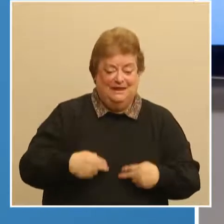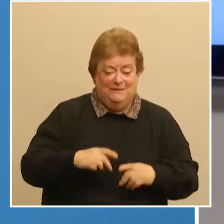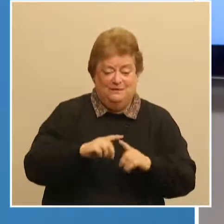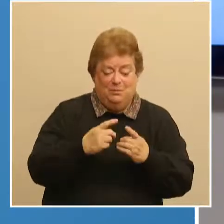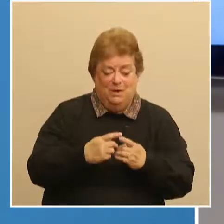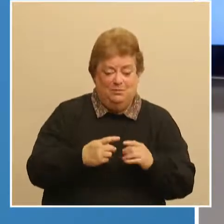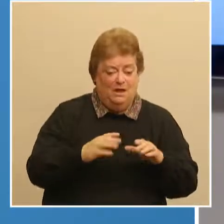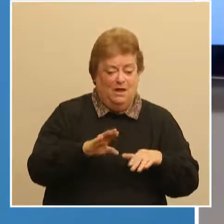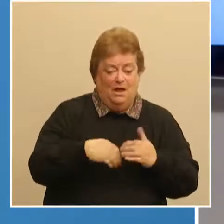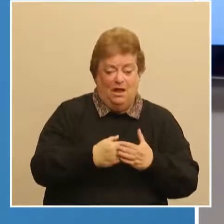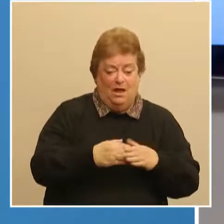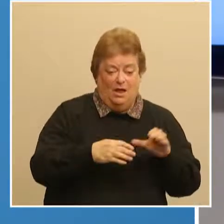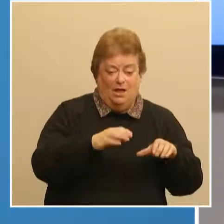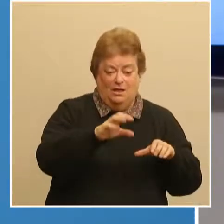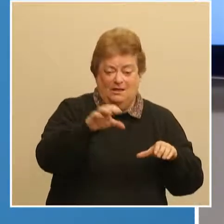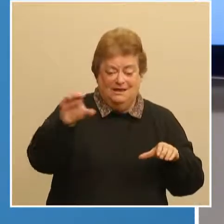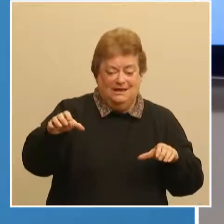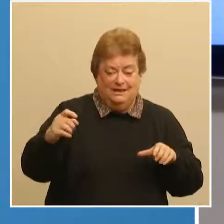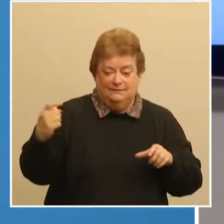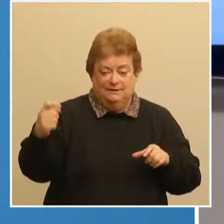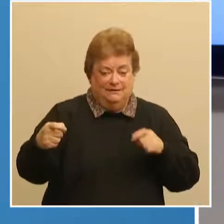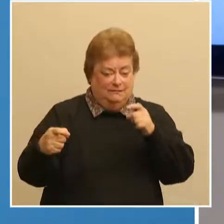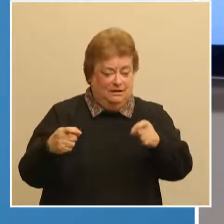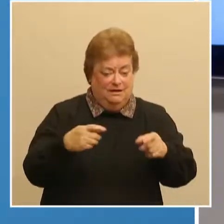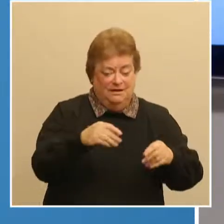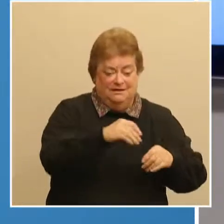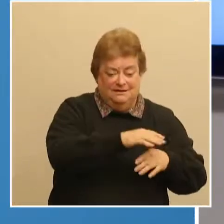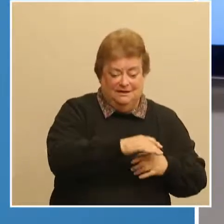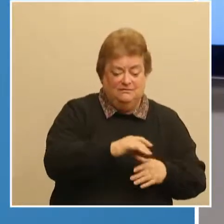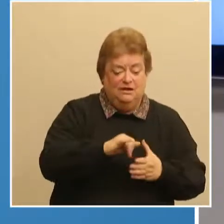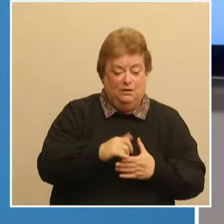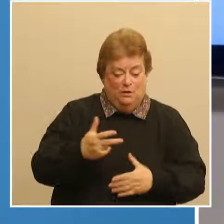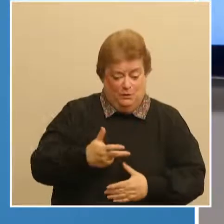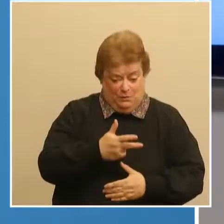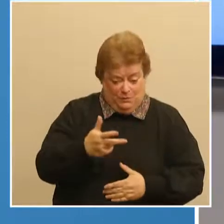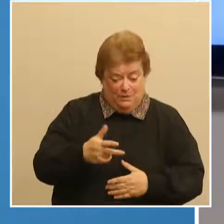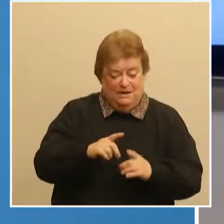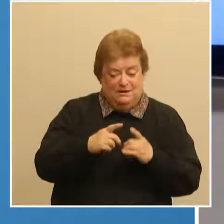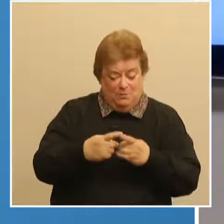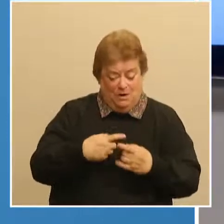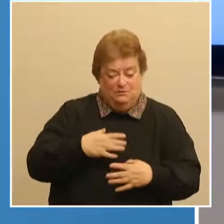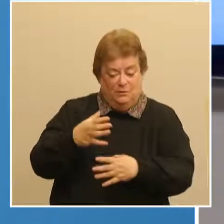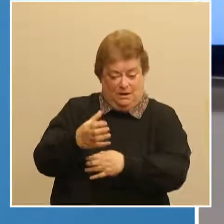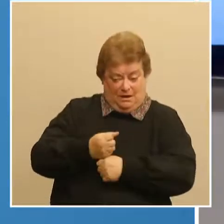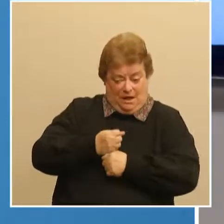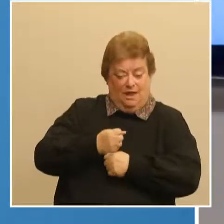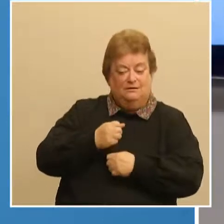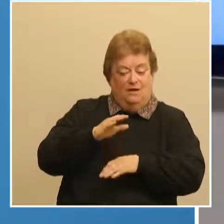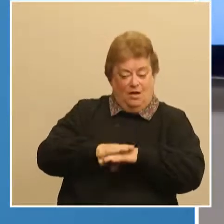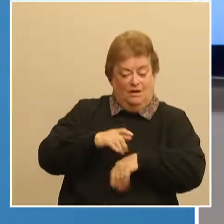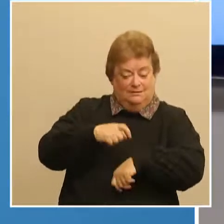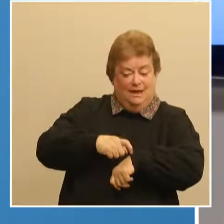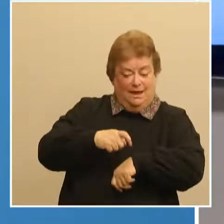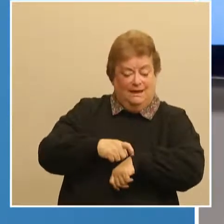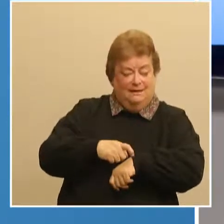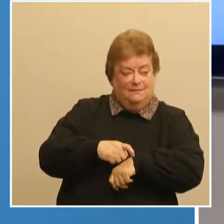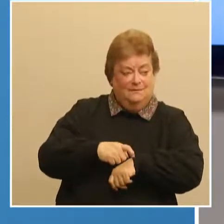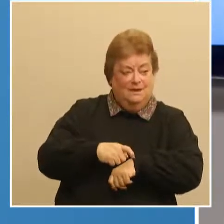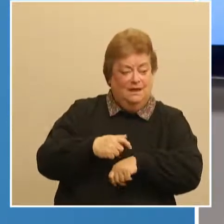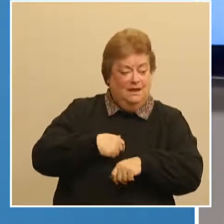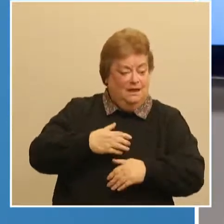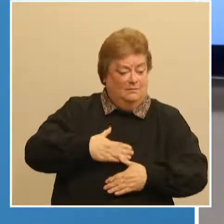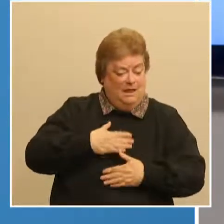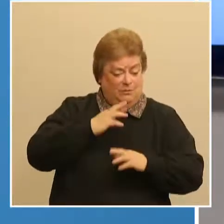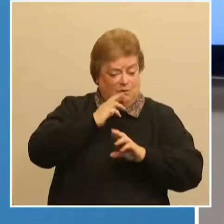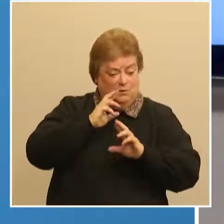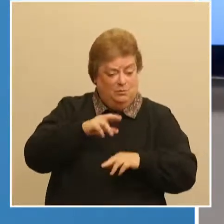same delivery schedule. And we are the 3 departments that received our vaccine on time last week. And I'm happy to